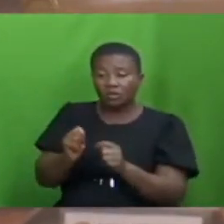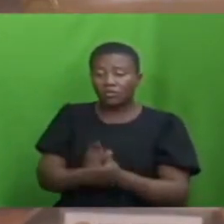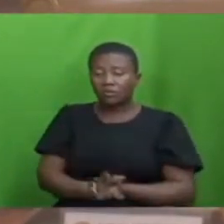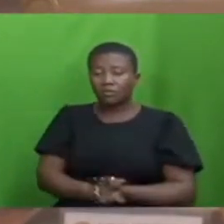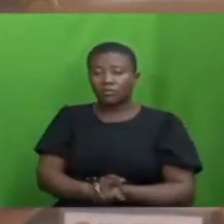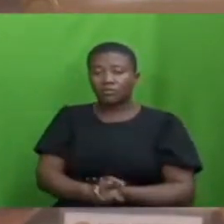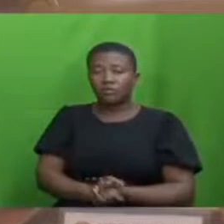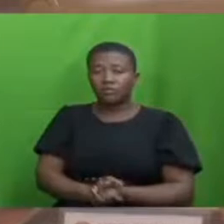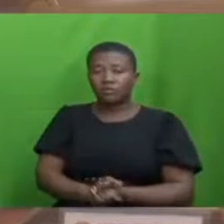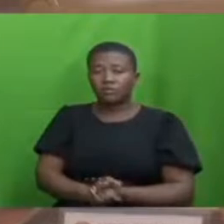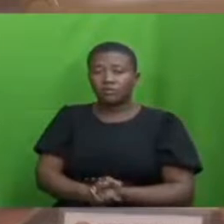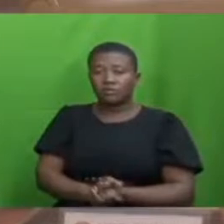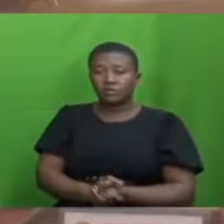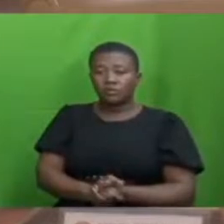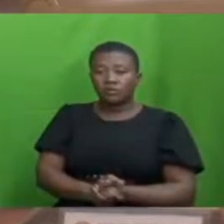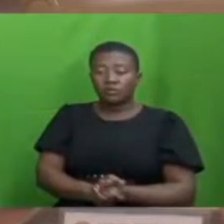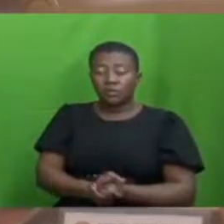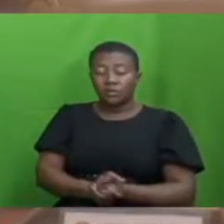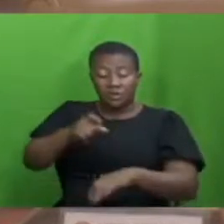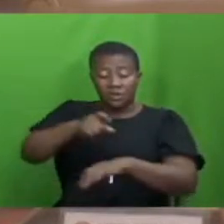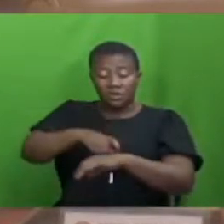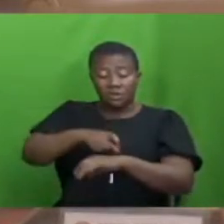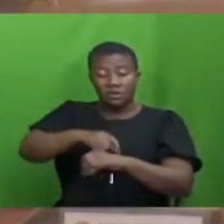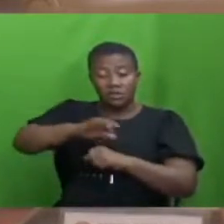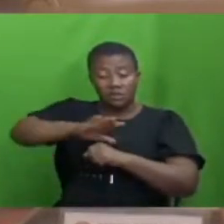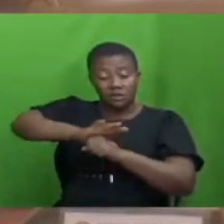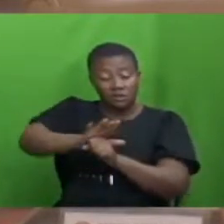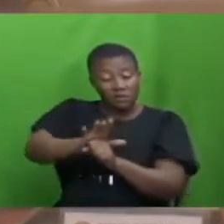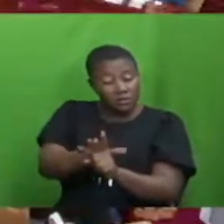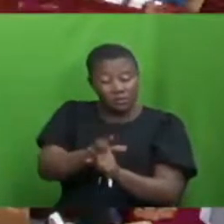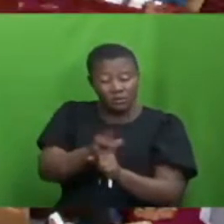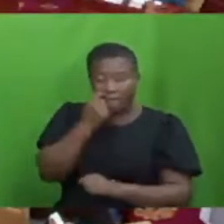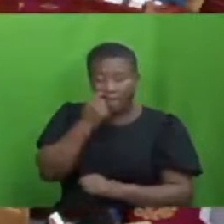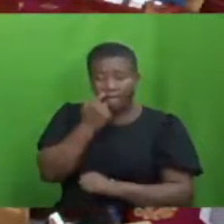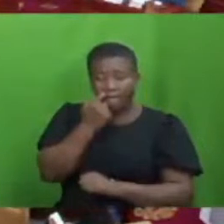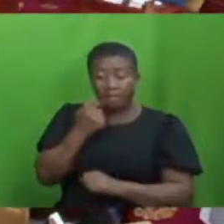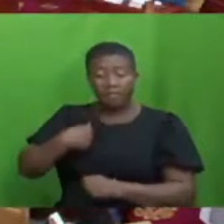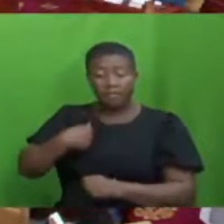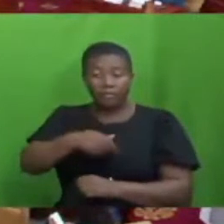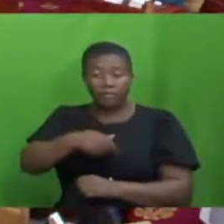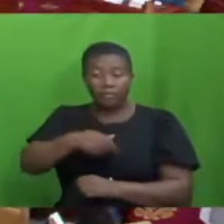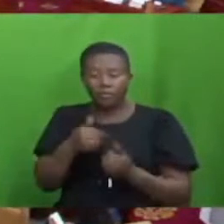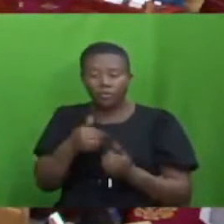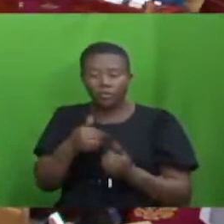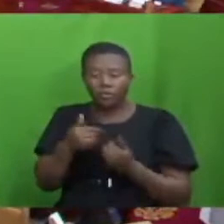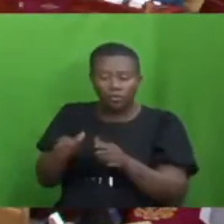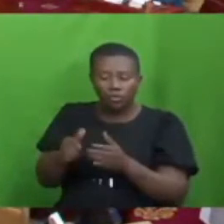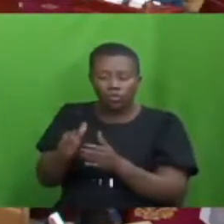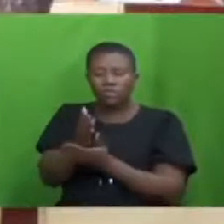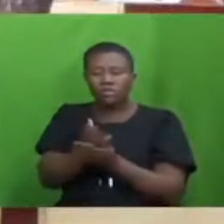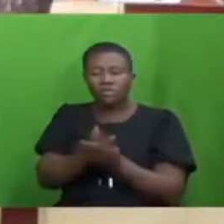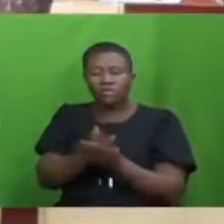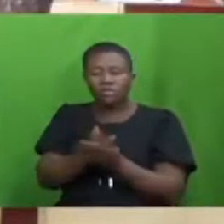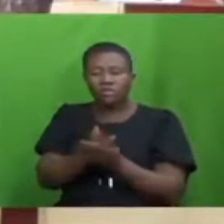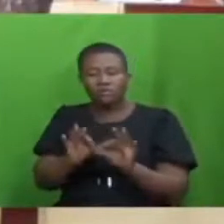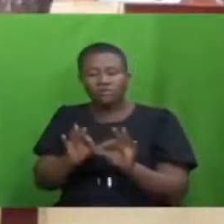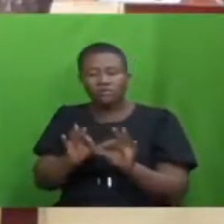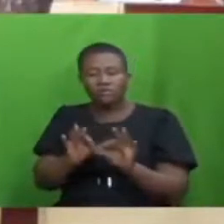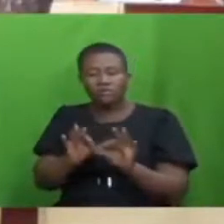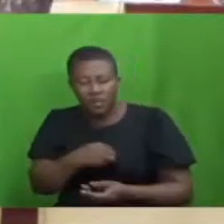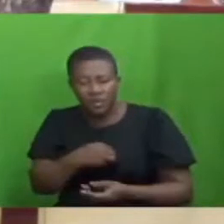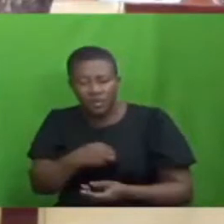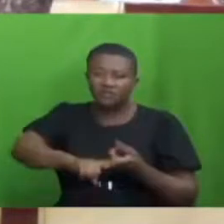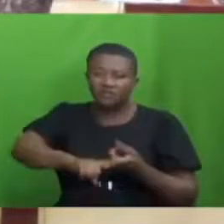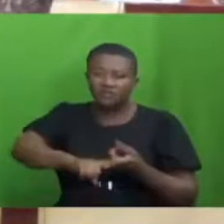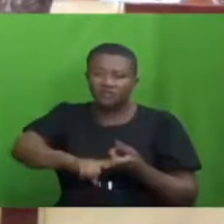storms. During the COVID-19 period, we indeed lost family members and friends. But